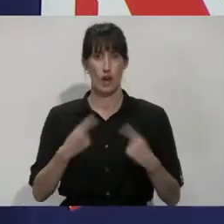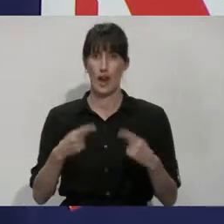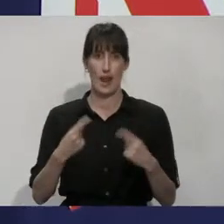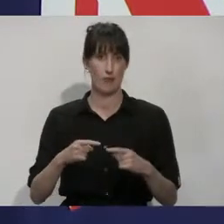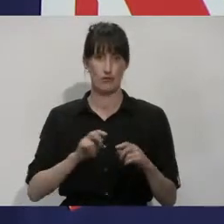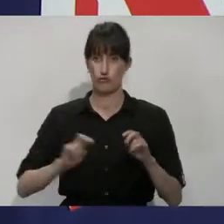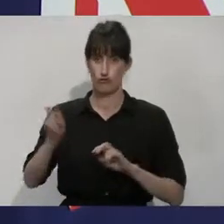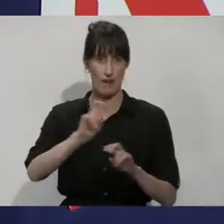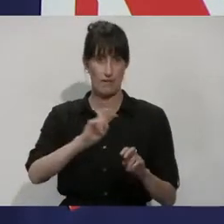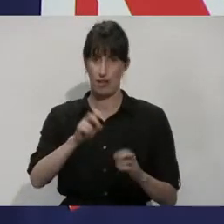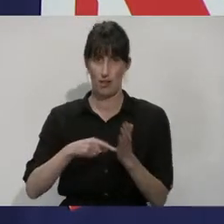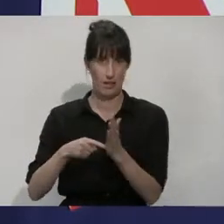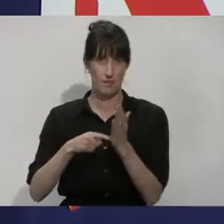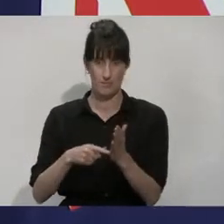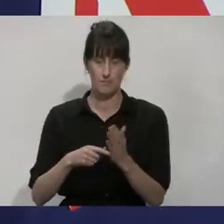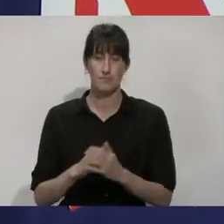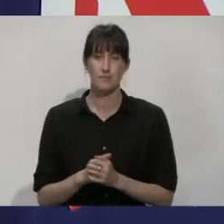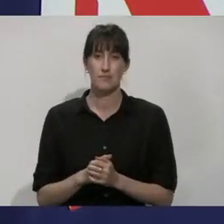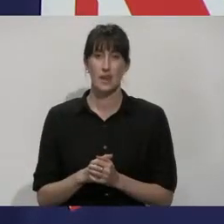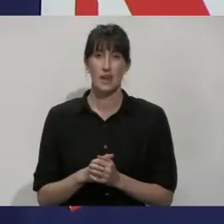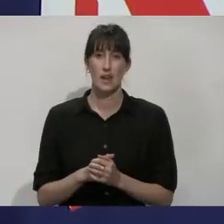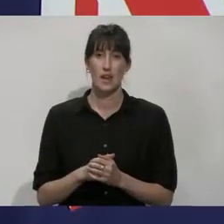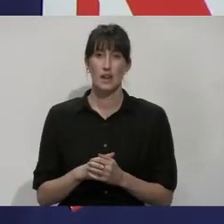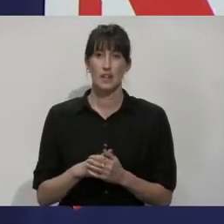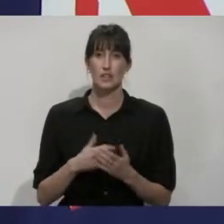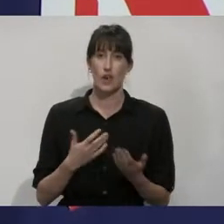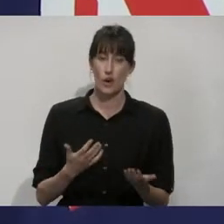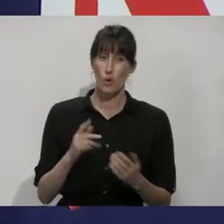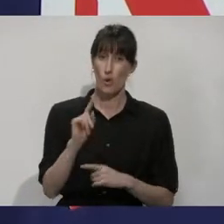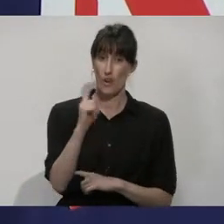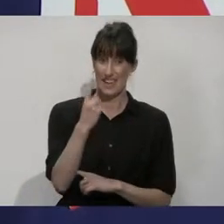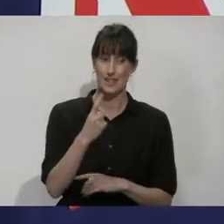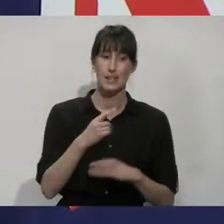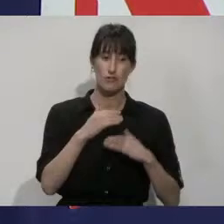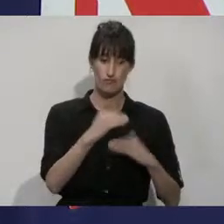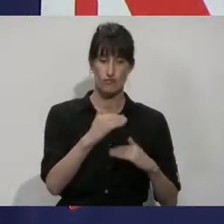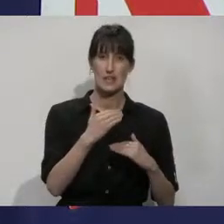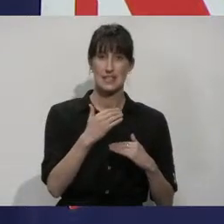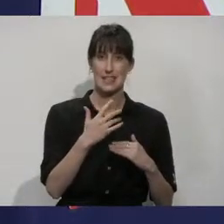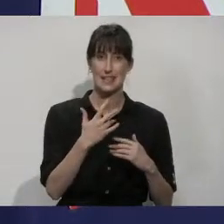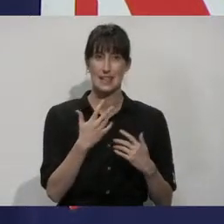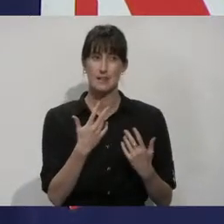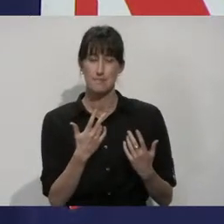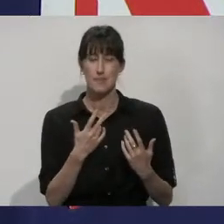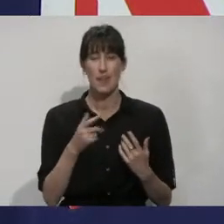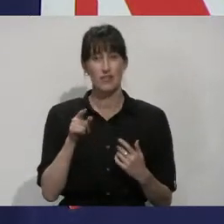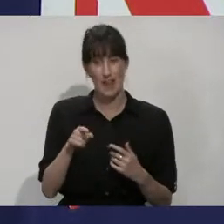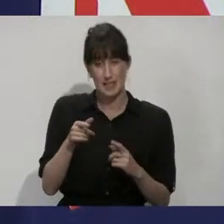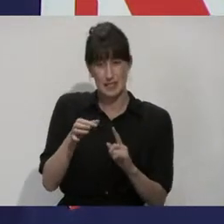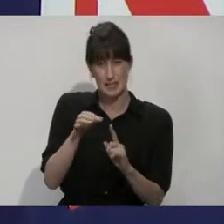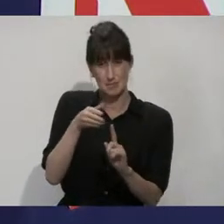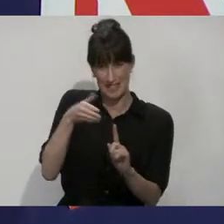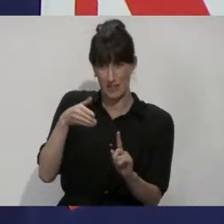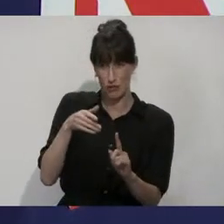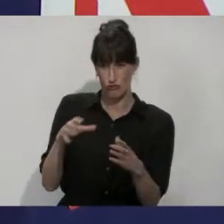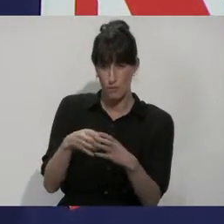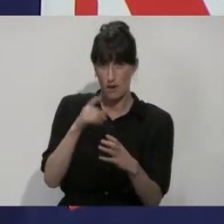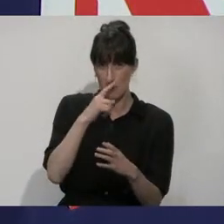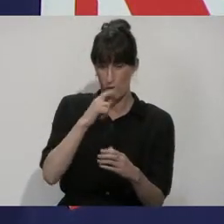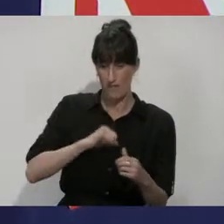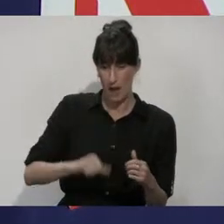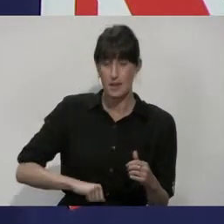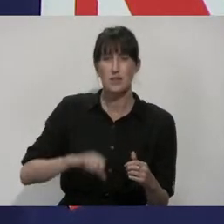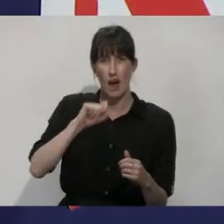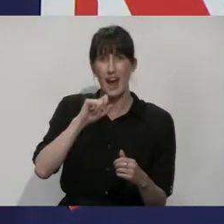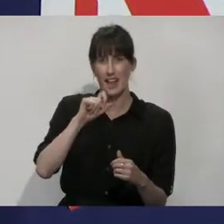face restrictions and some don't. So I'm certainly happy to go back and have a look at the particular case, that particular group of people,